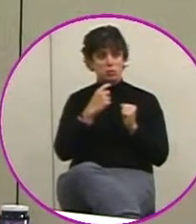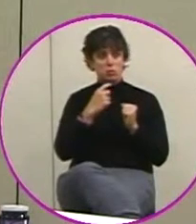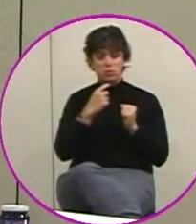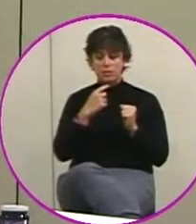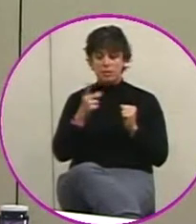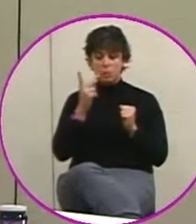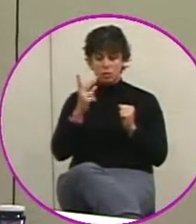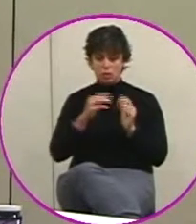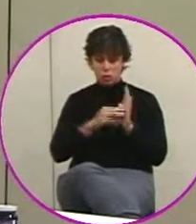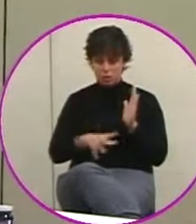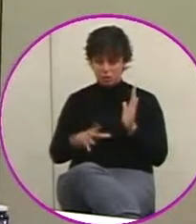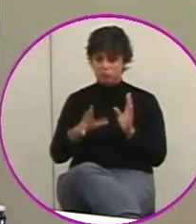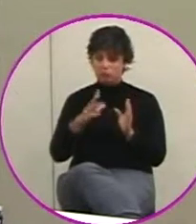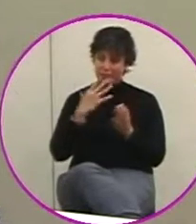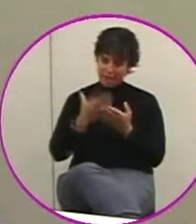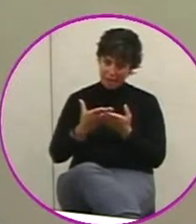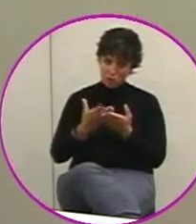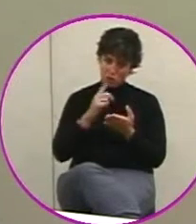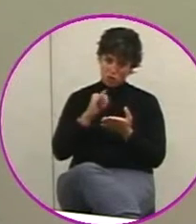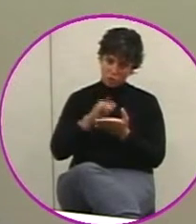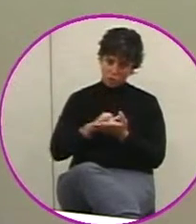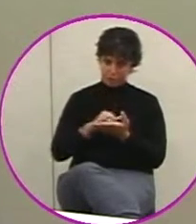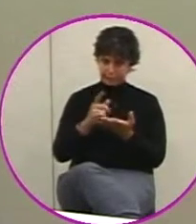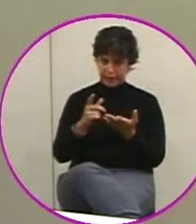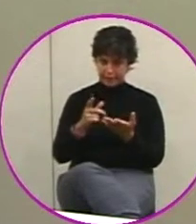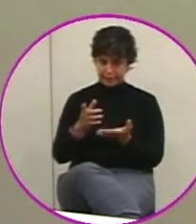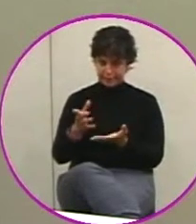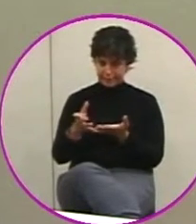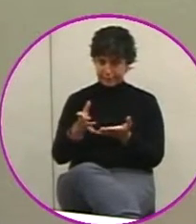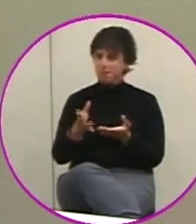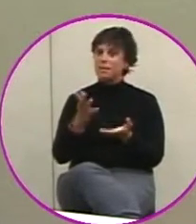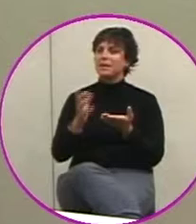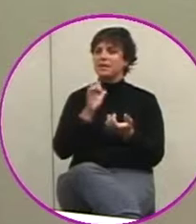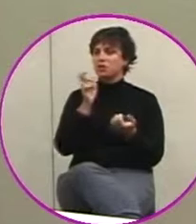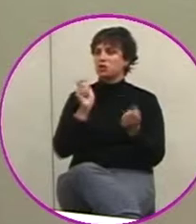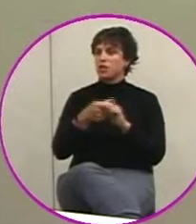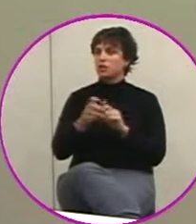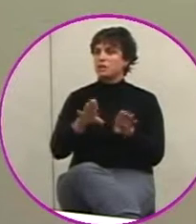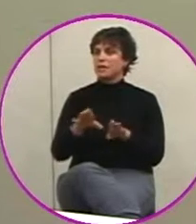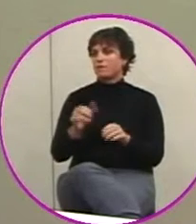to a student for doing something, and it may not change behavior at all.